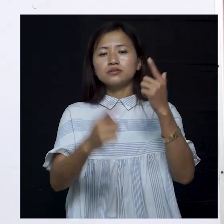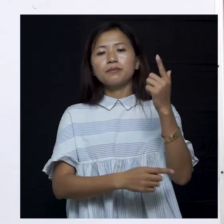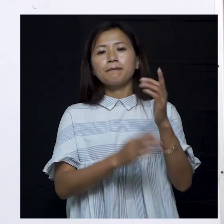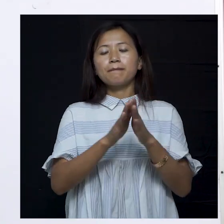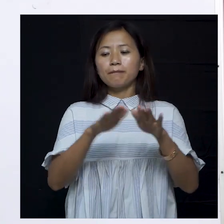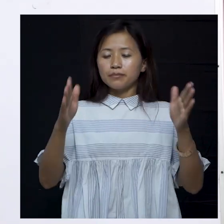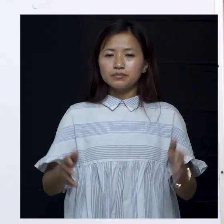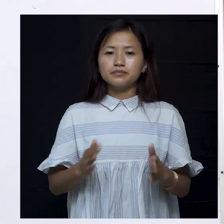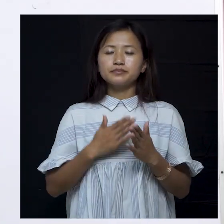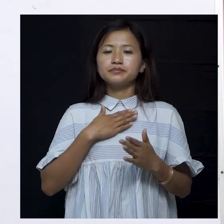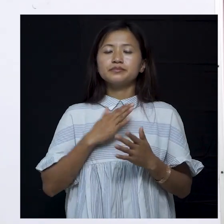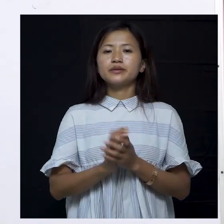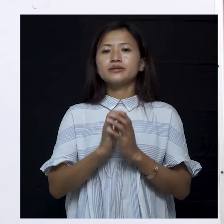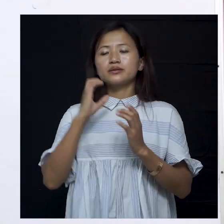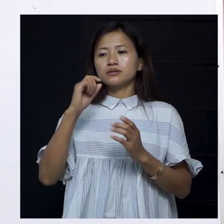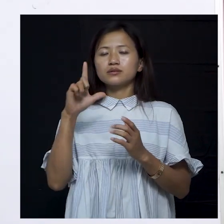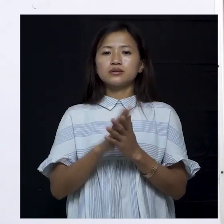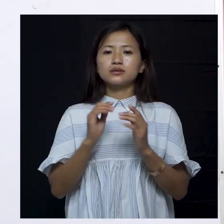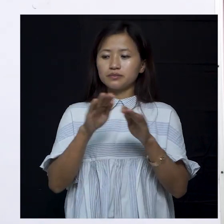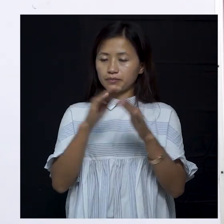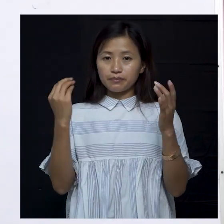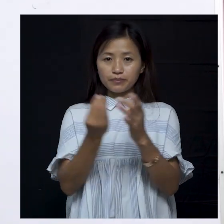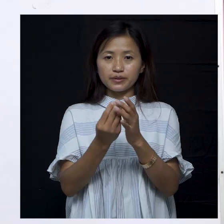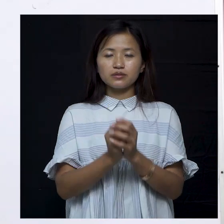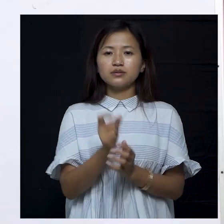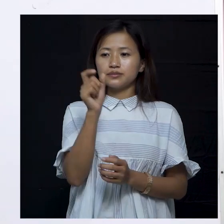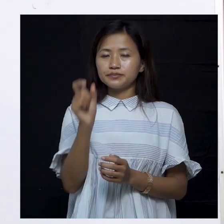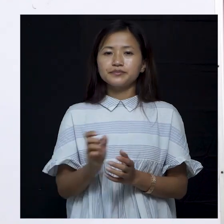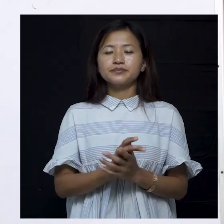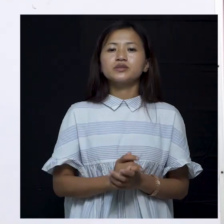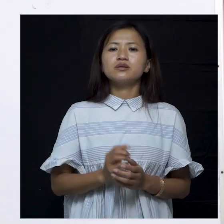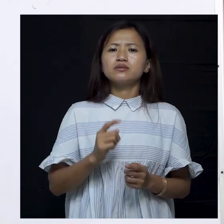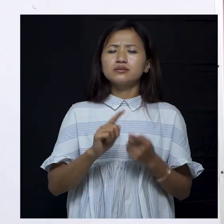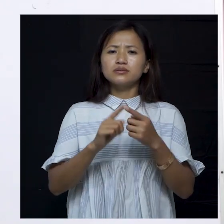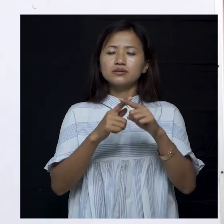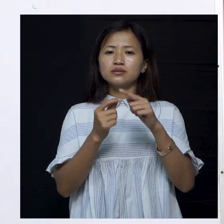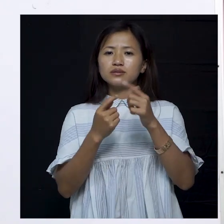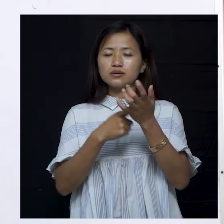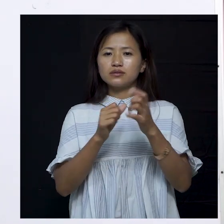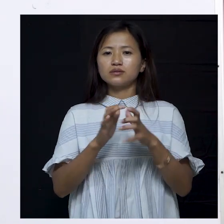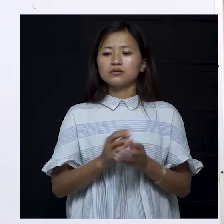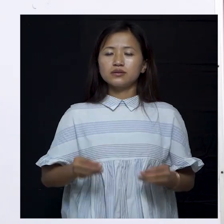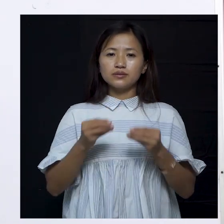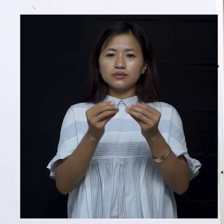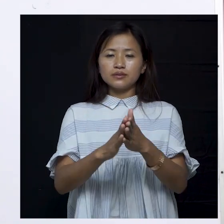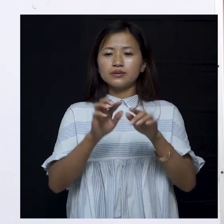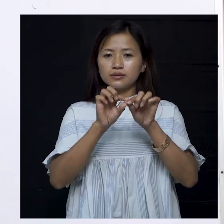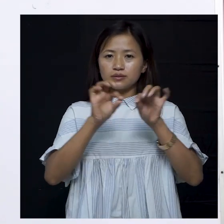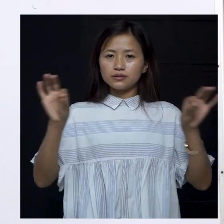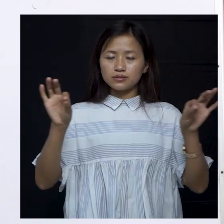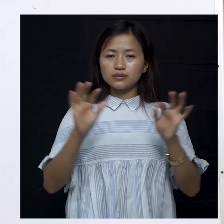sitting in the last bench is giving an extra information, right? Those extra informations given by the sentence